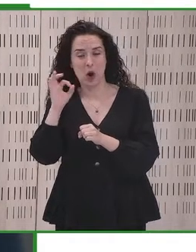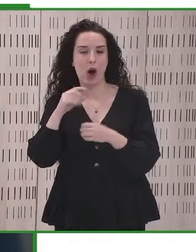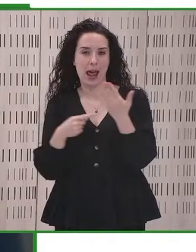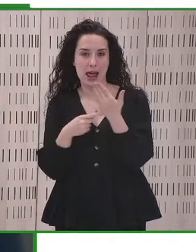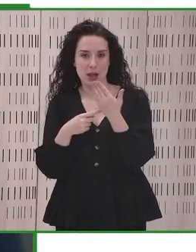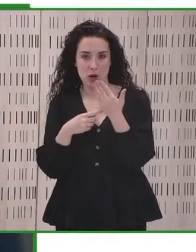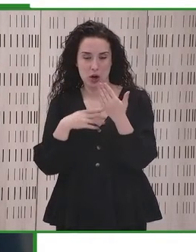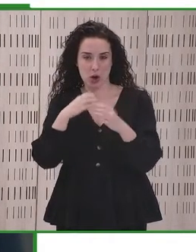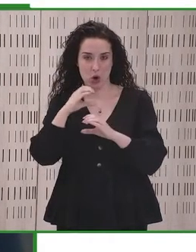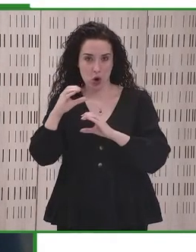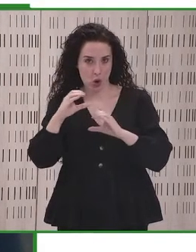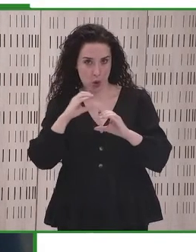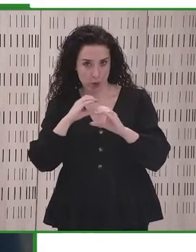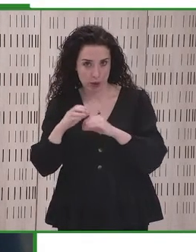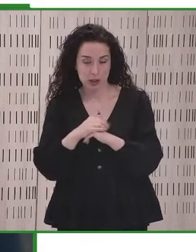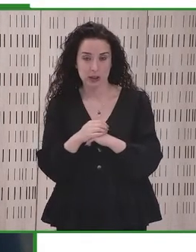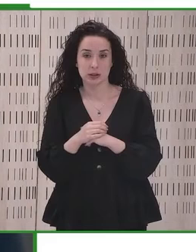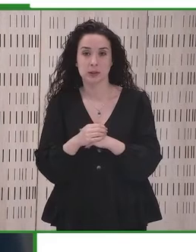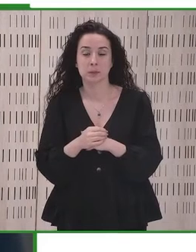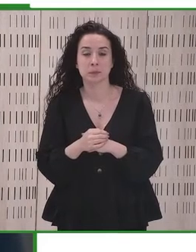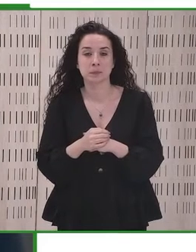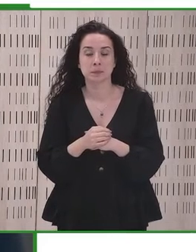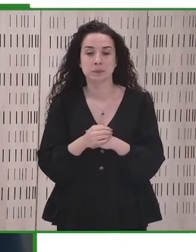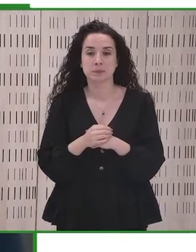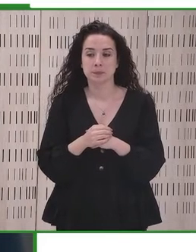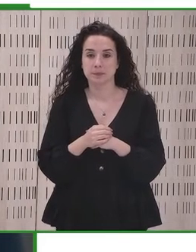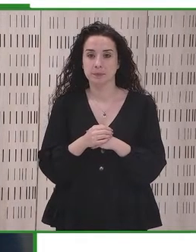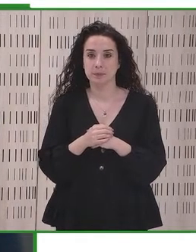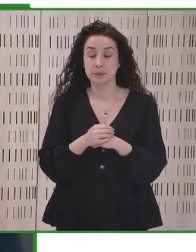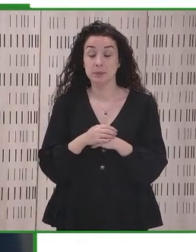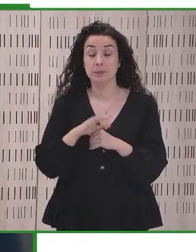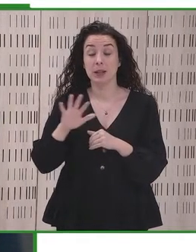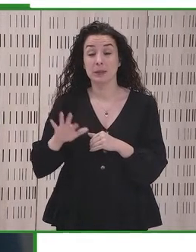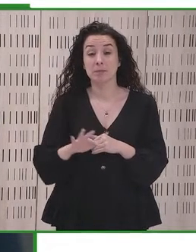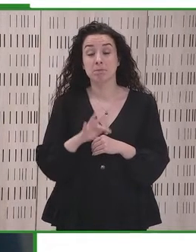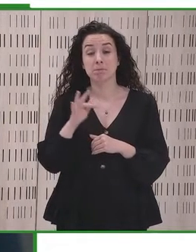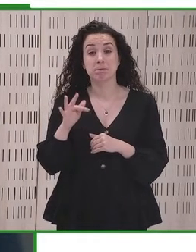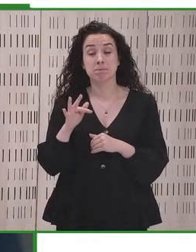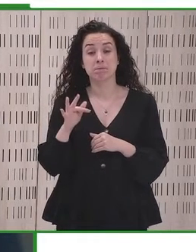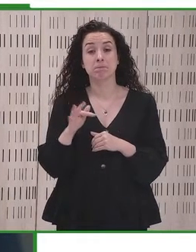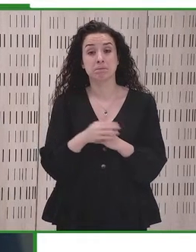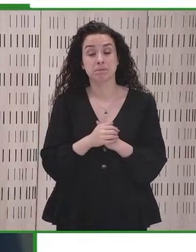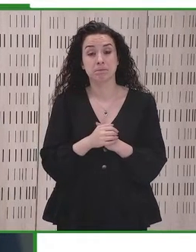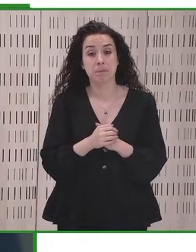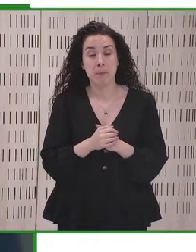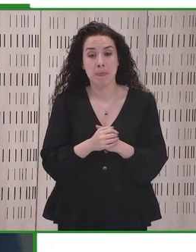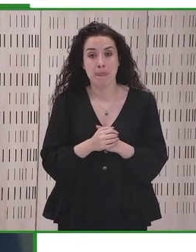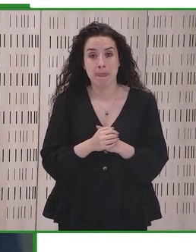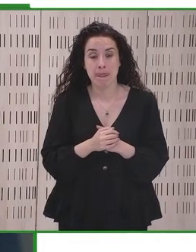transverse transverse of jurisdiction or